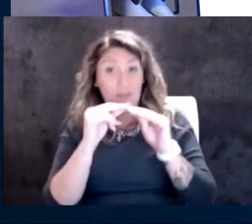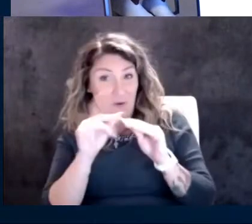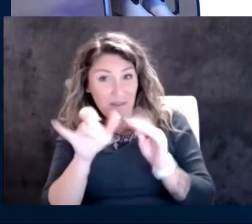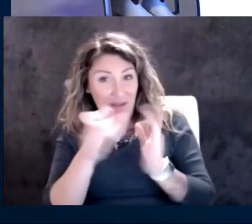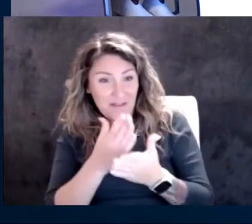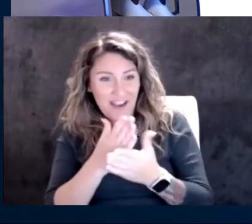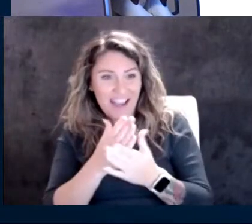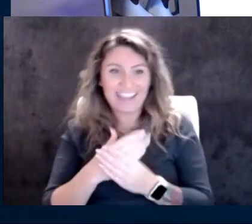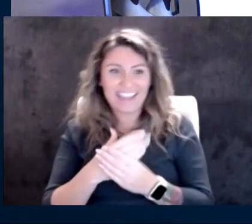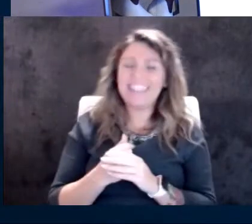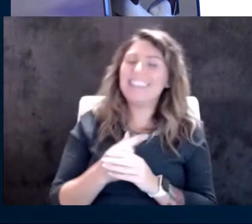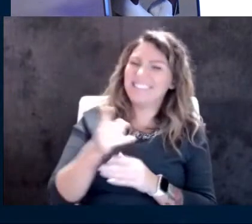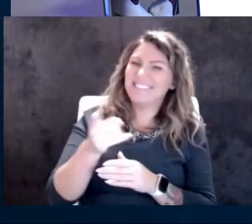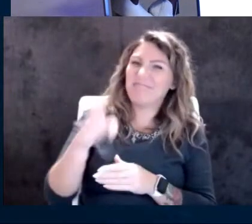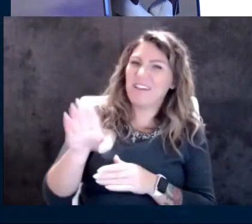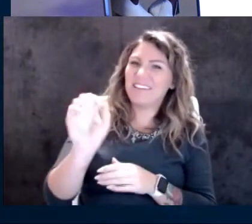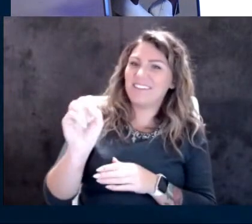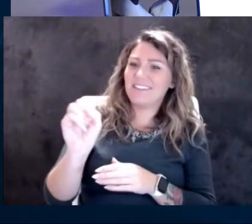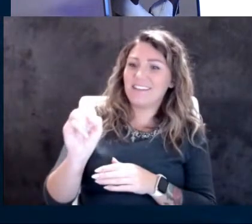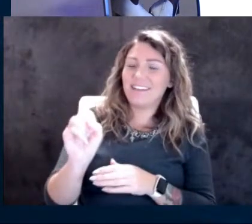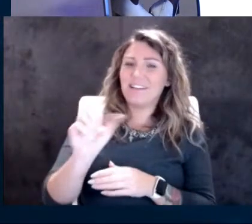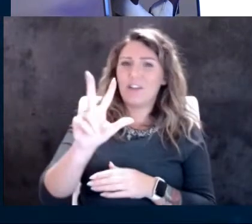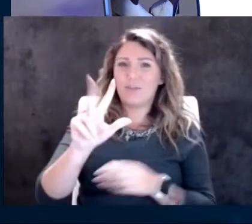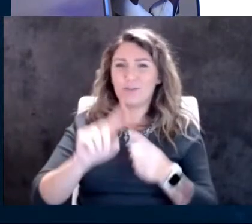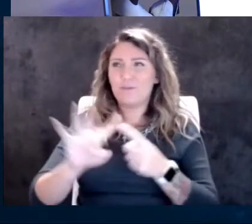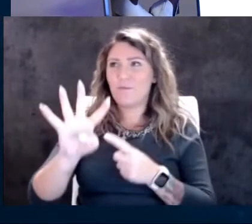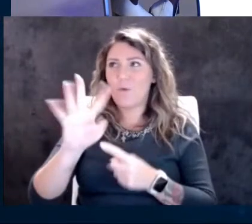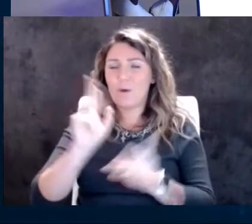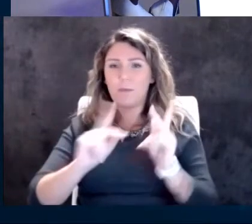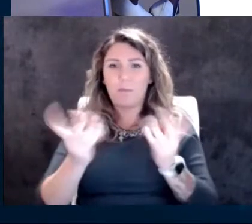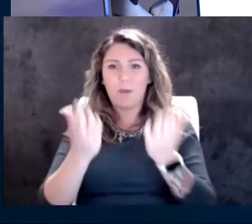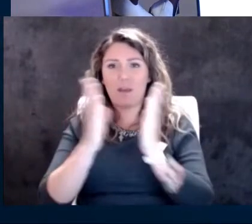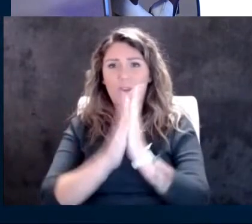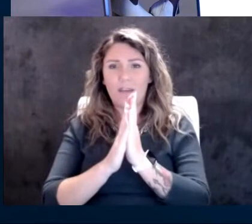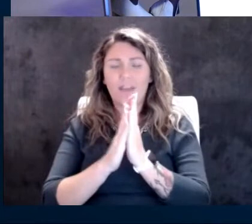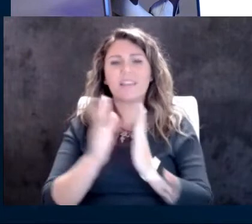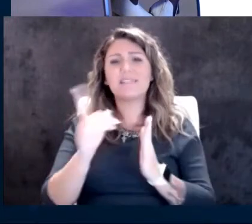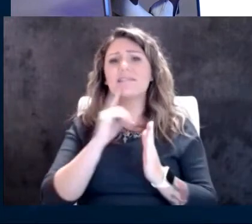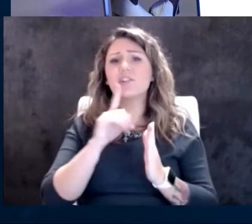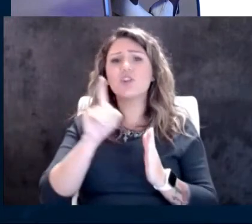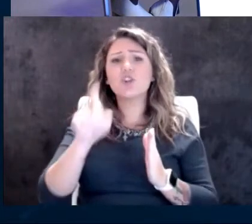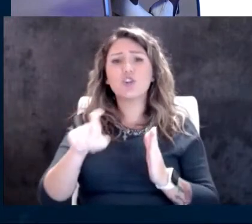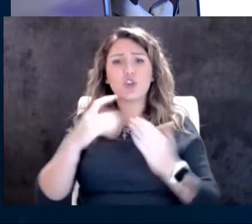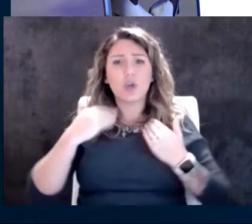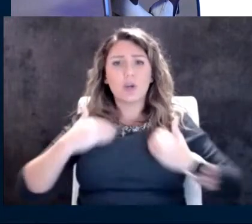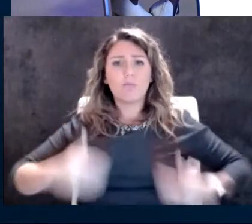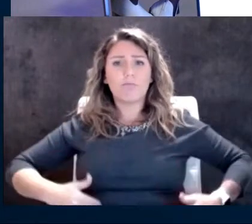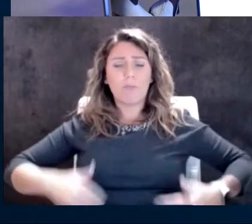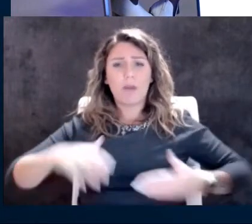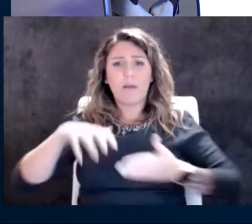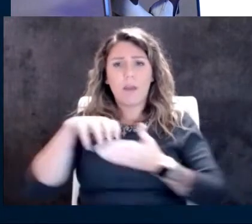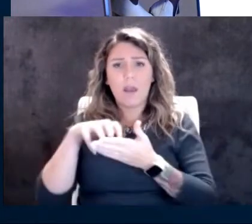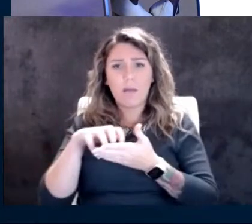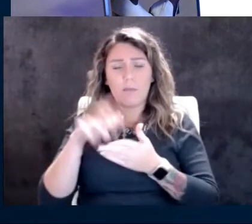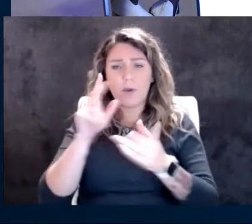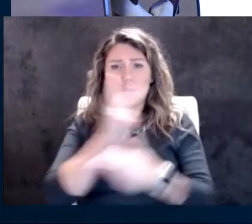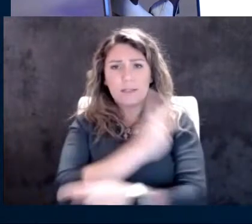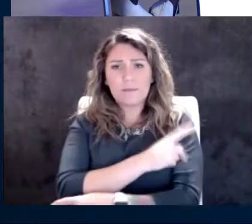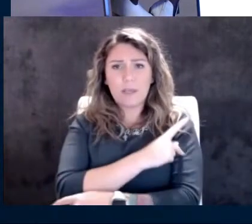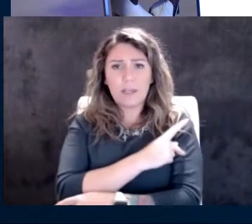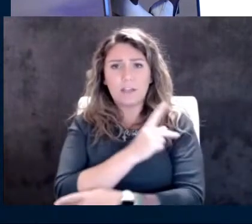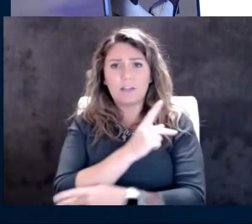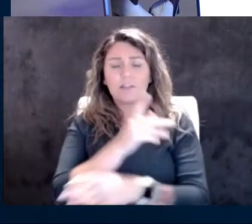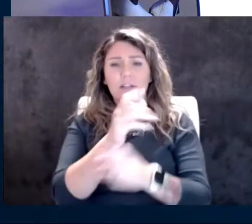because, but I think about 3 or 4 people have asked this, and Janet said, should immunocompromised patients get the over 65